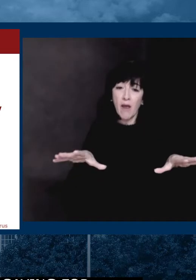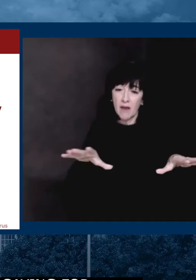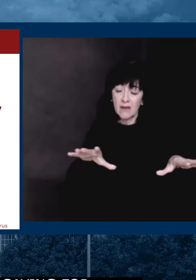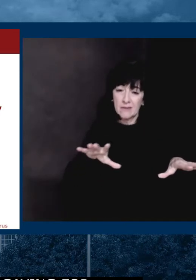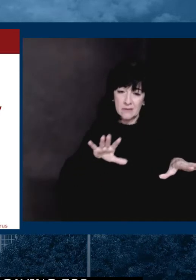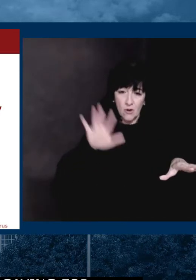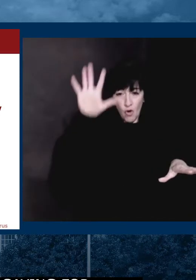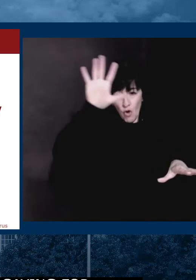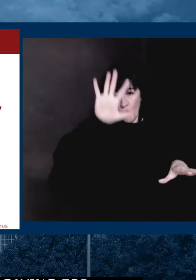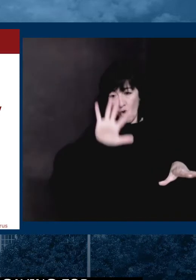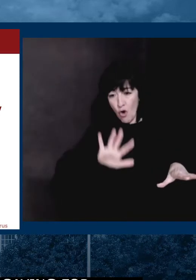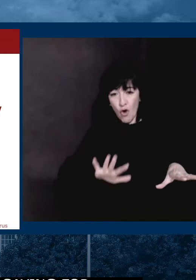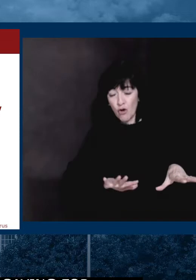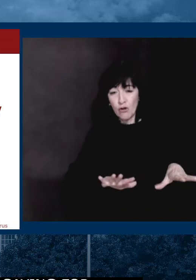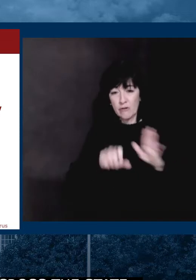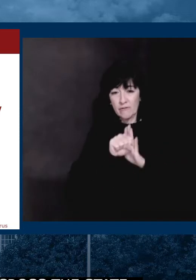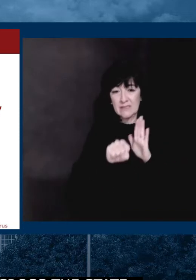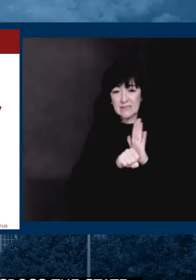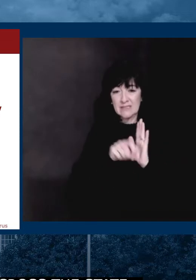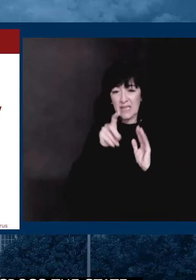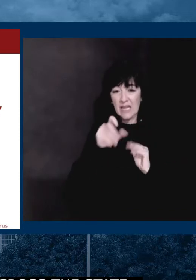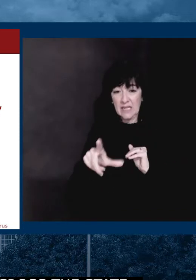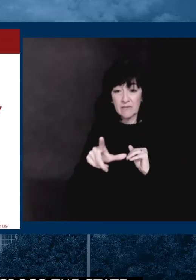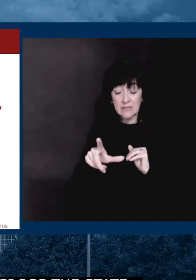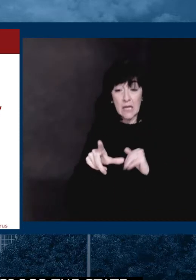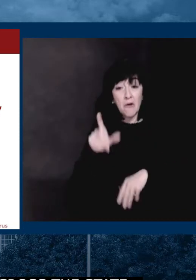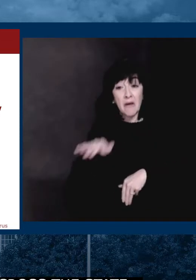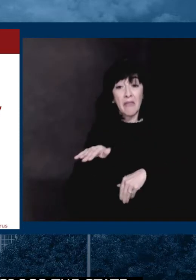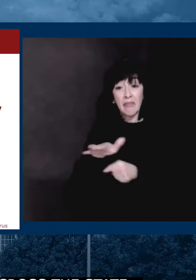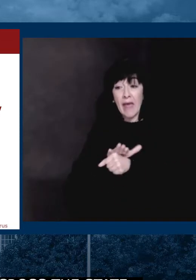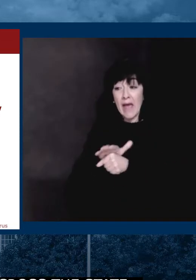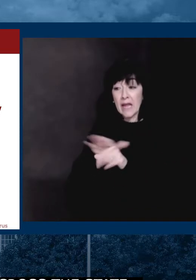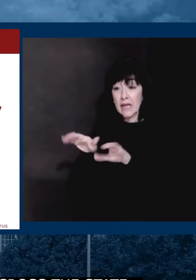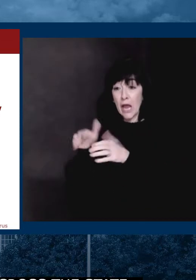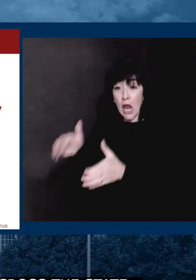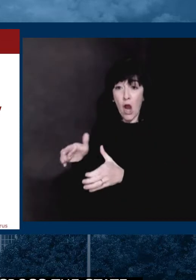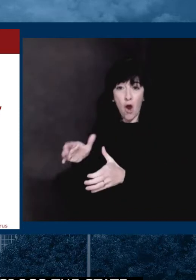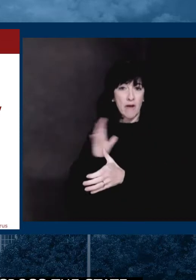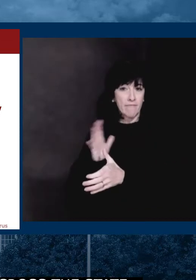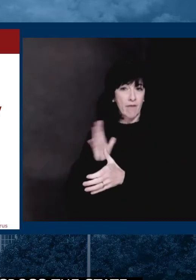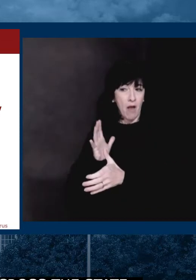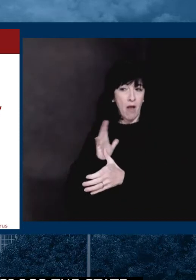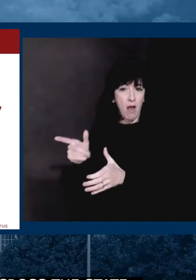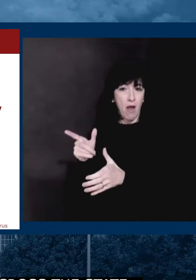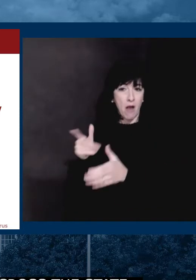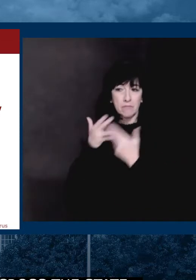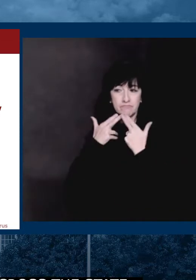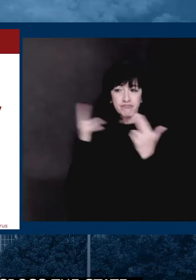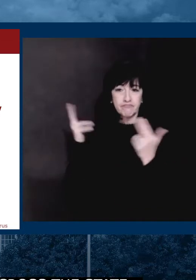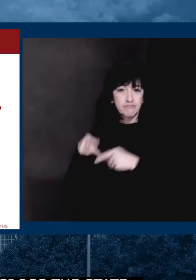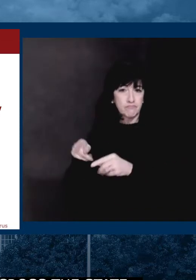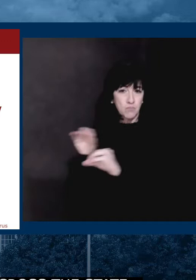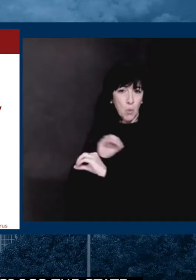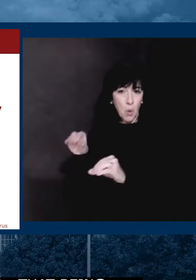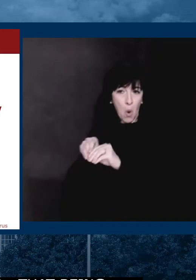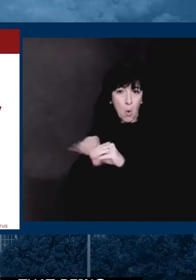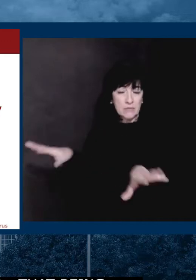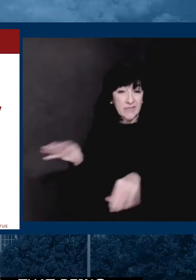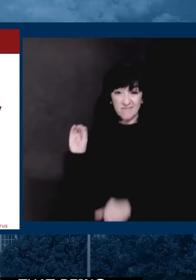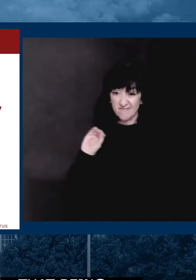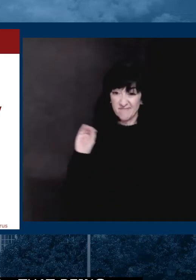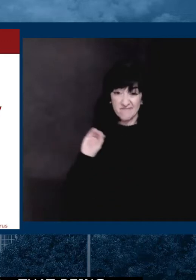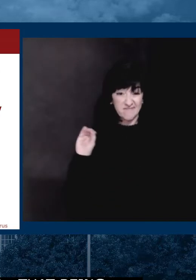Delaware that is untouched. That being said, we have our highest case rates